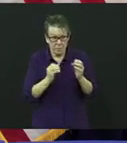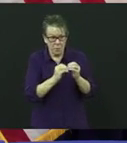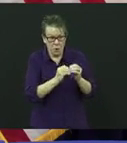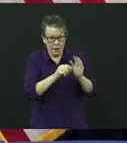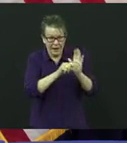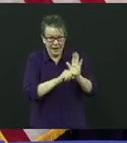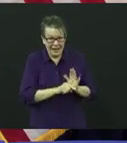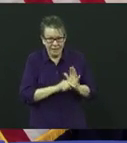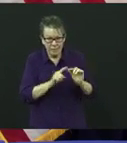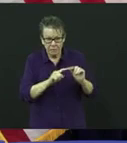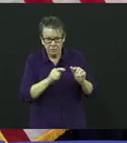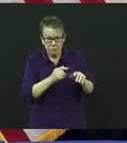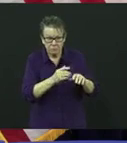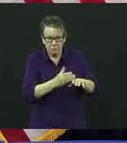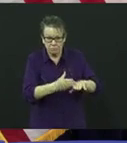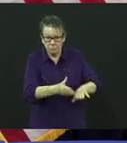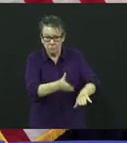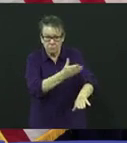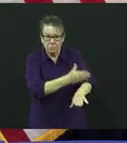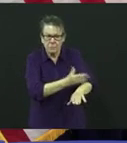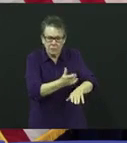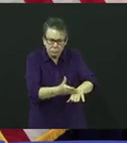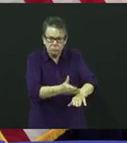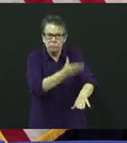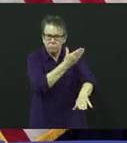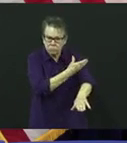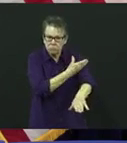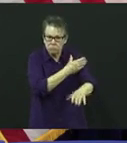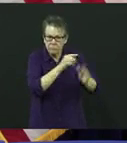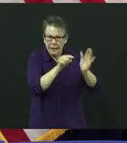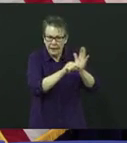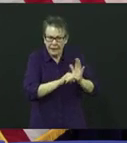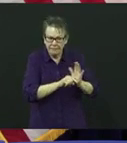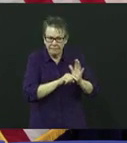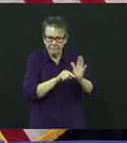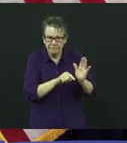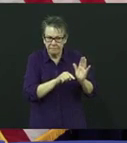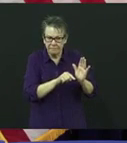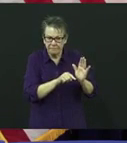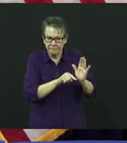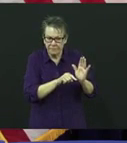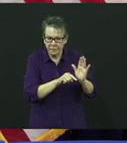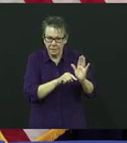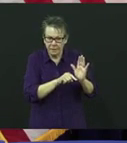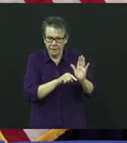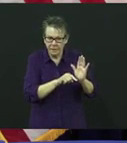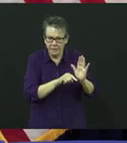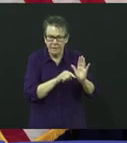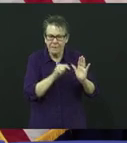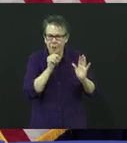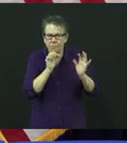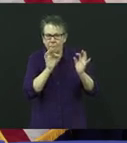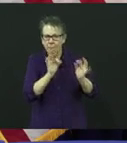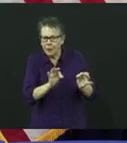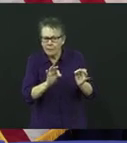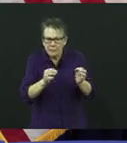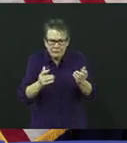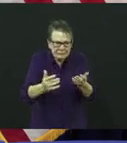it's beginning to make a difference. I use the word an imperfect window into the broader data